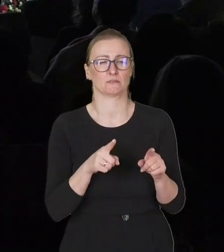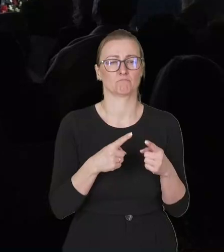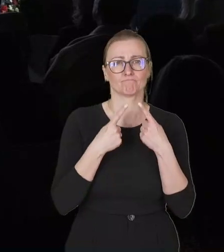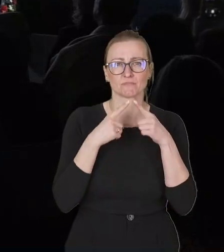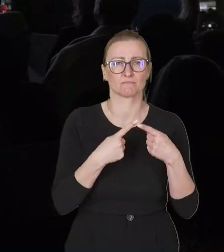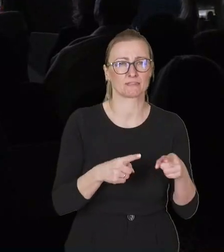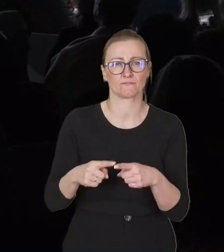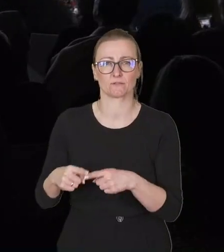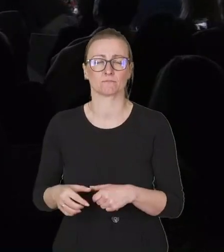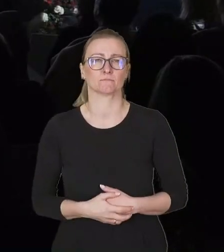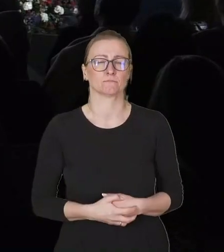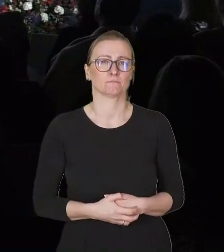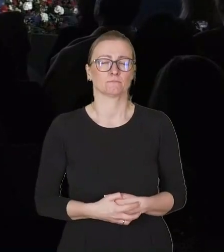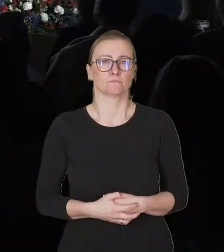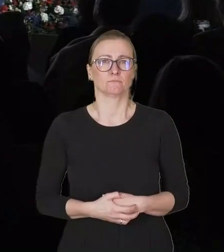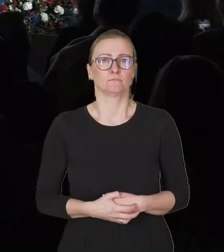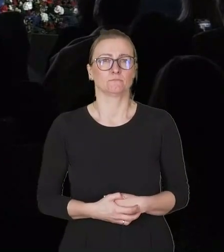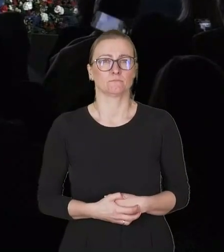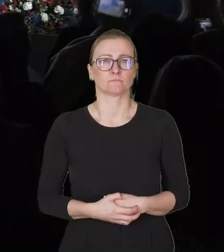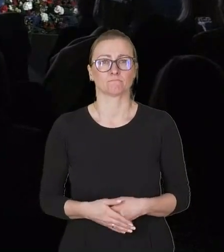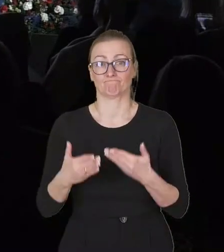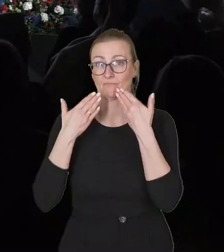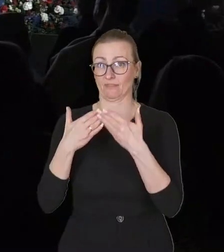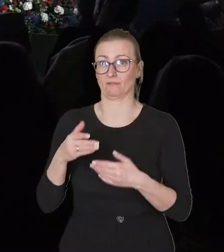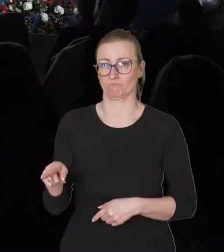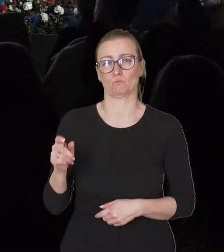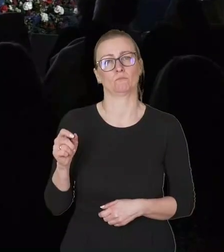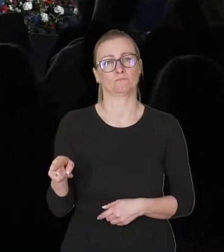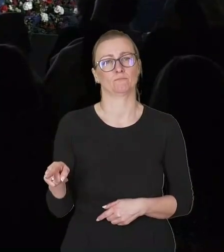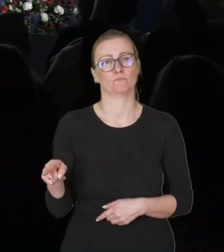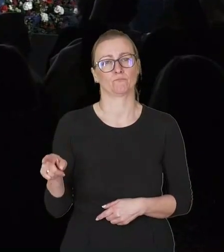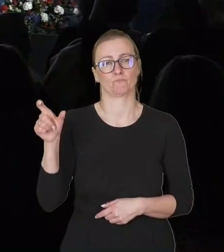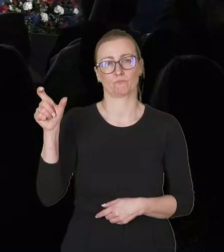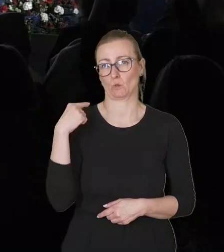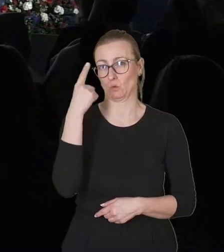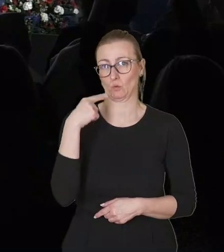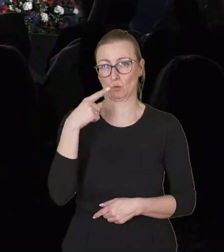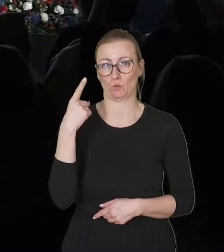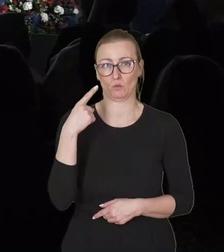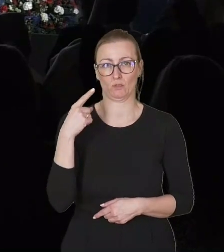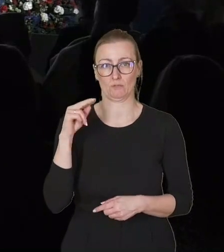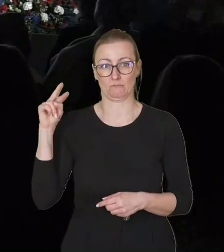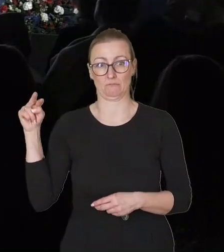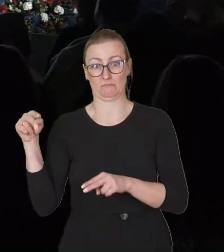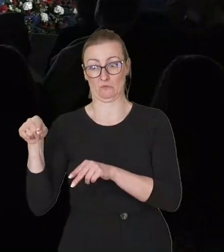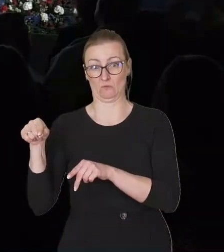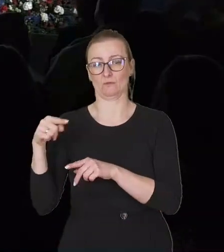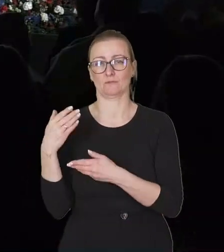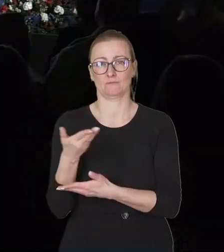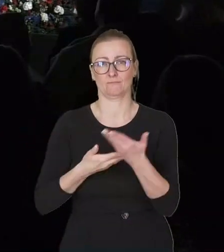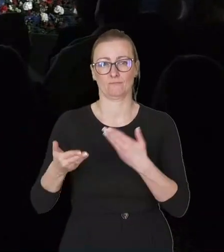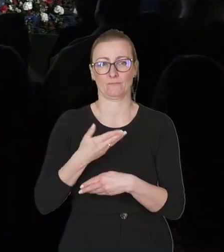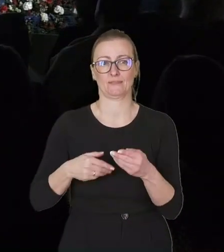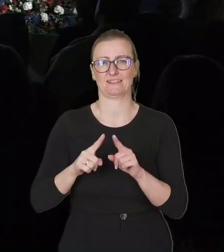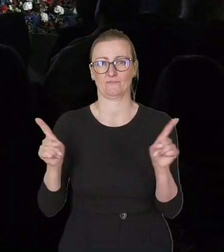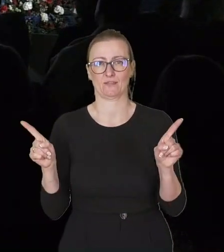in the discussion today. I'm really excited and very happy to have you all here on the stage. I